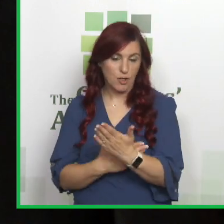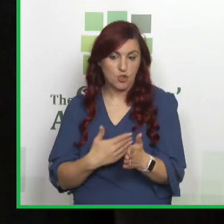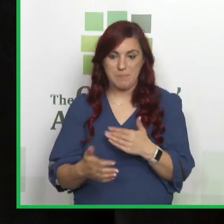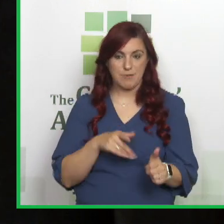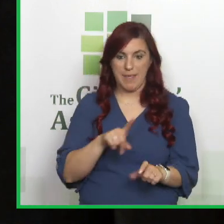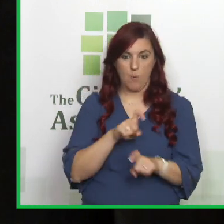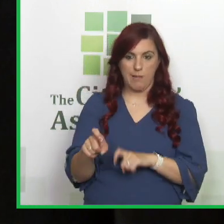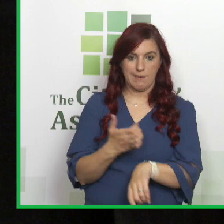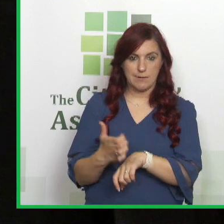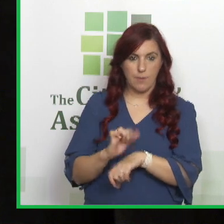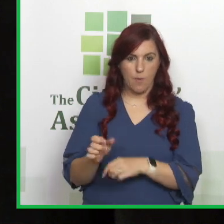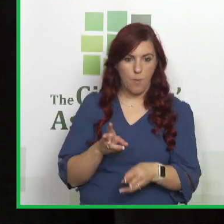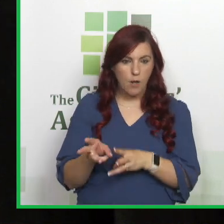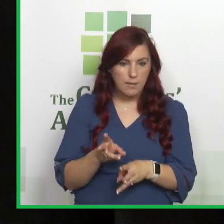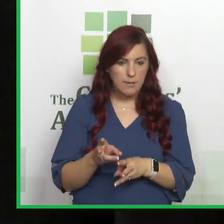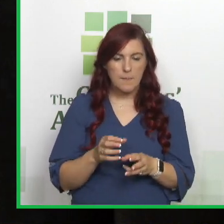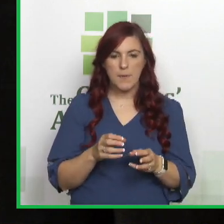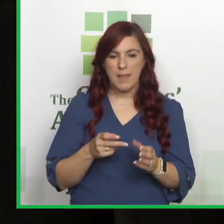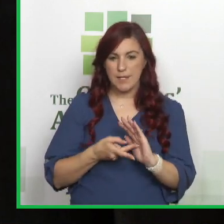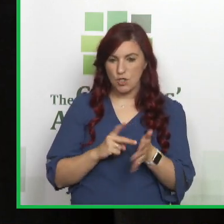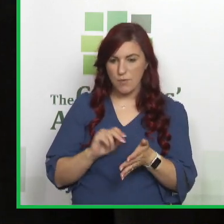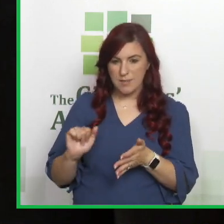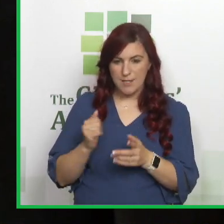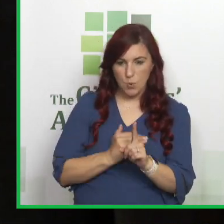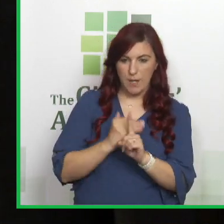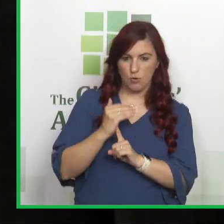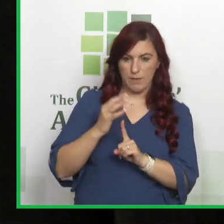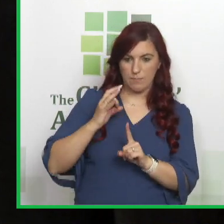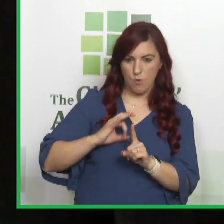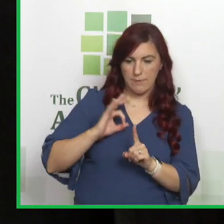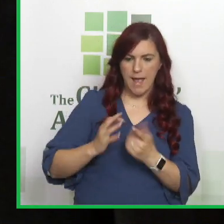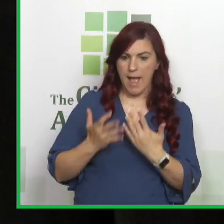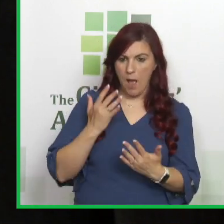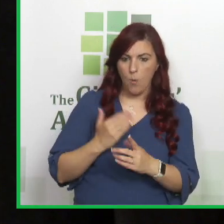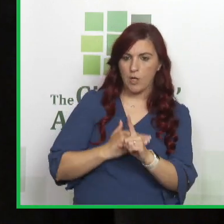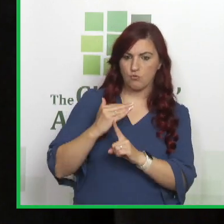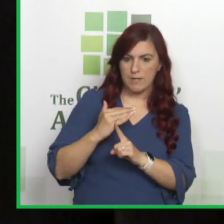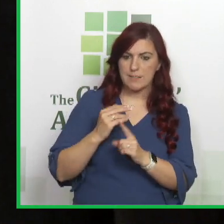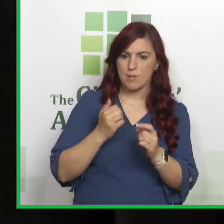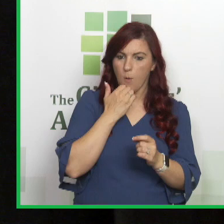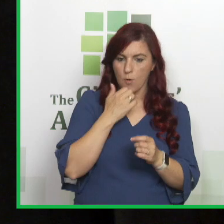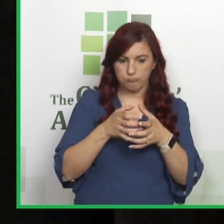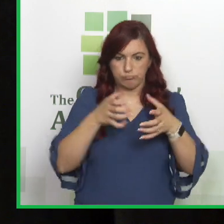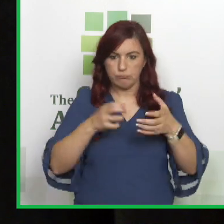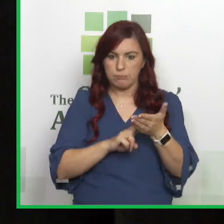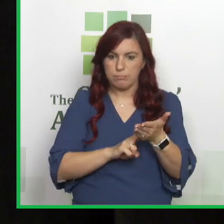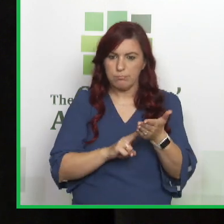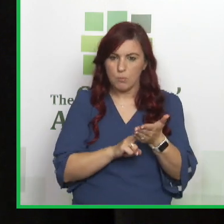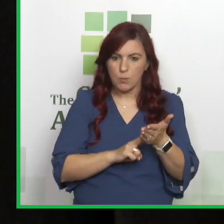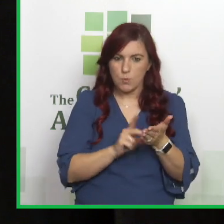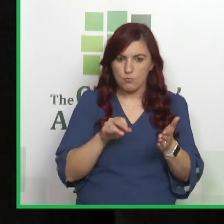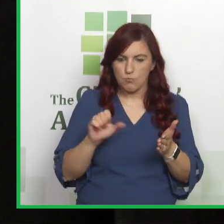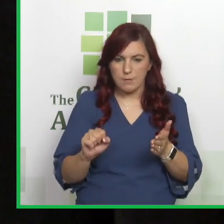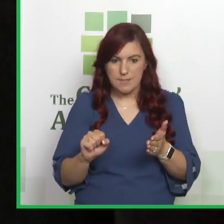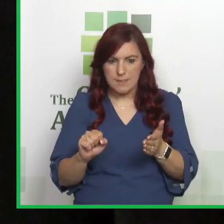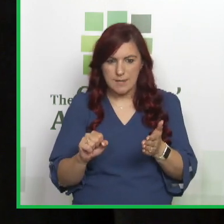criminal organisations is all about increasing profit, and you increase profit by increasing customer base and consumption, whether consumption involves legal or